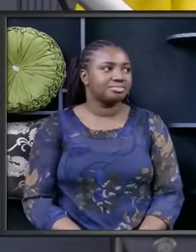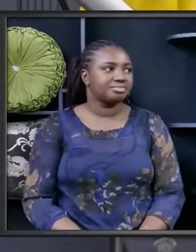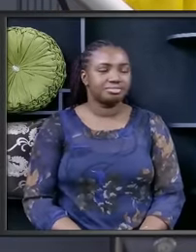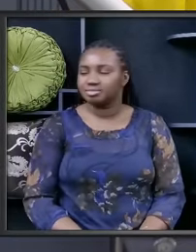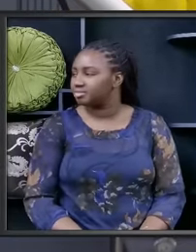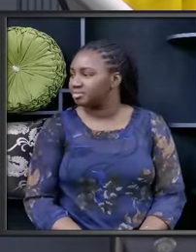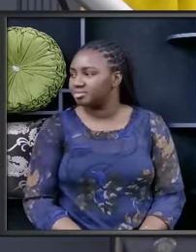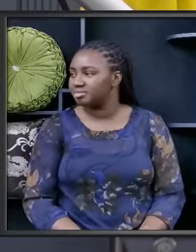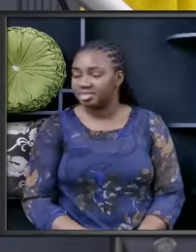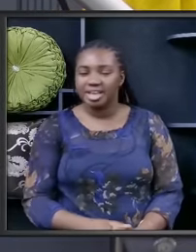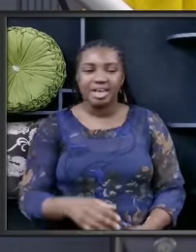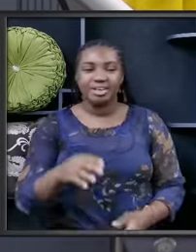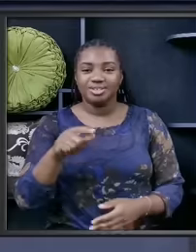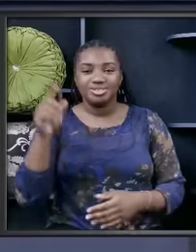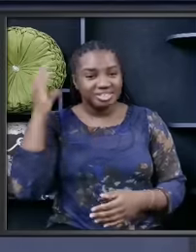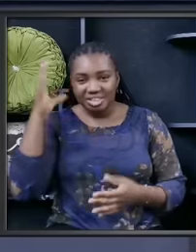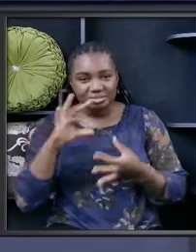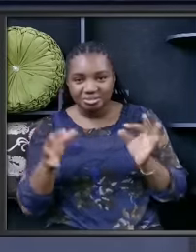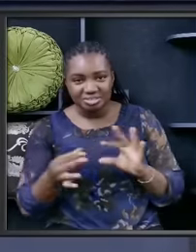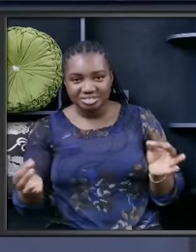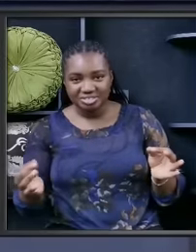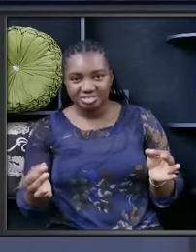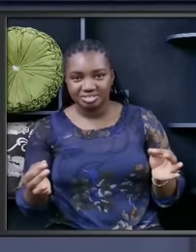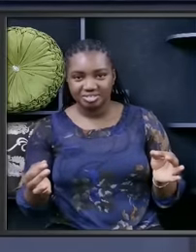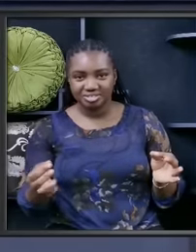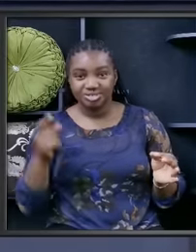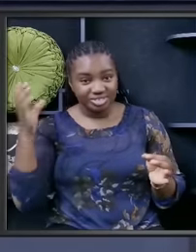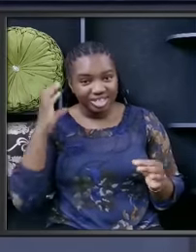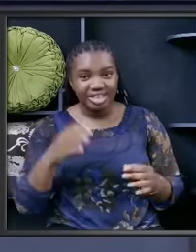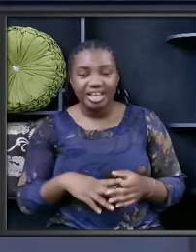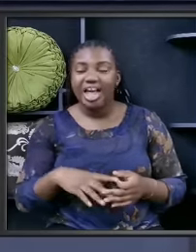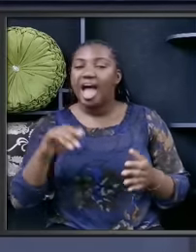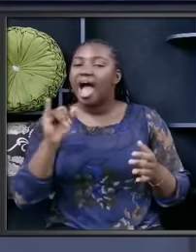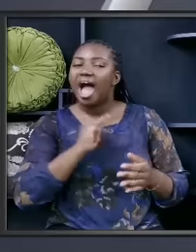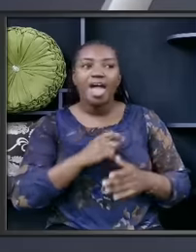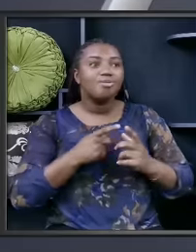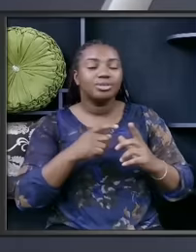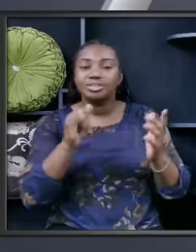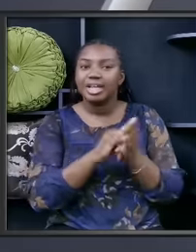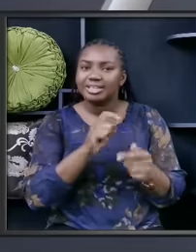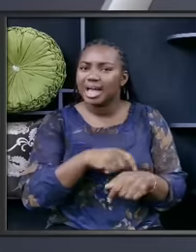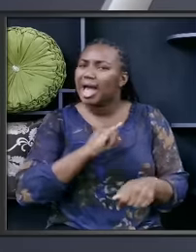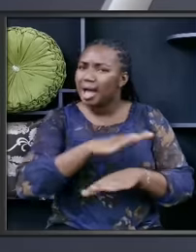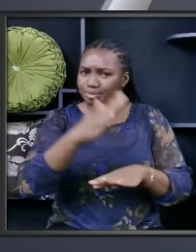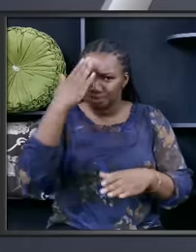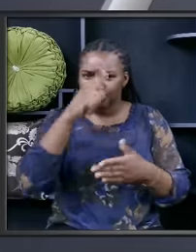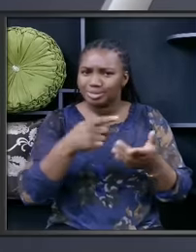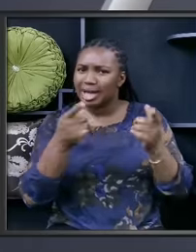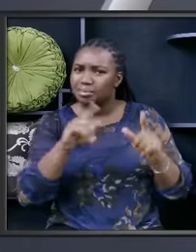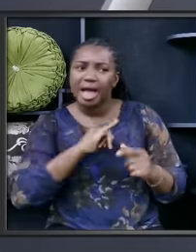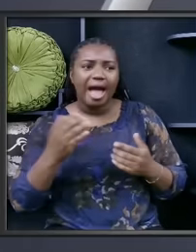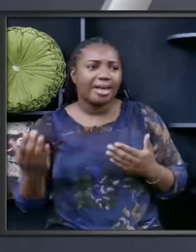Maria, you hear story? Yes. So now I rush that time because I don't know what thing they happen. I